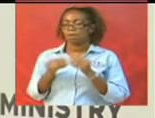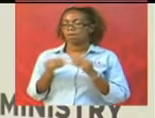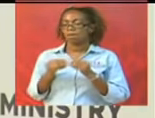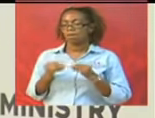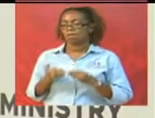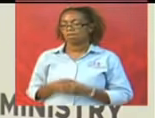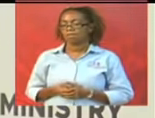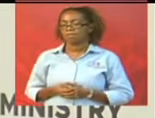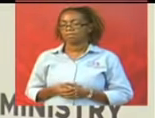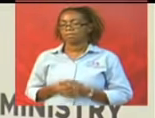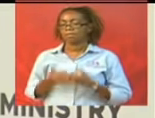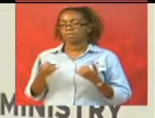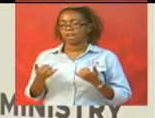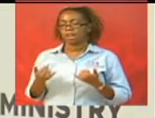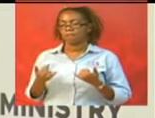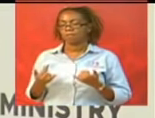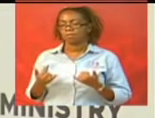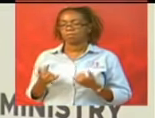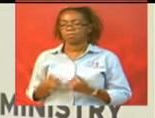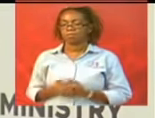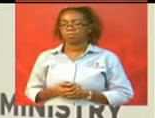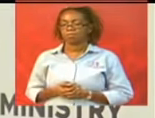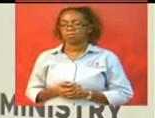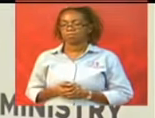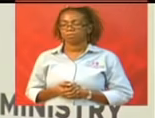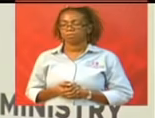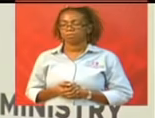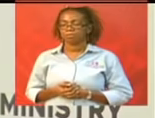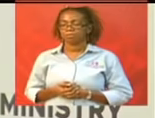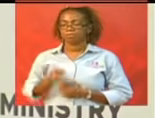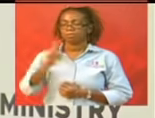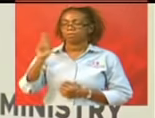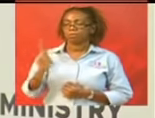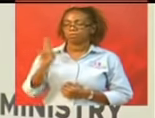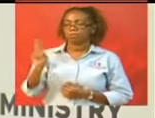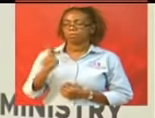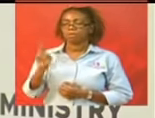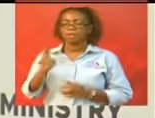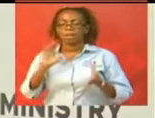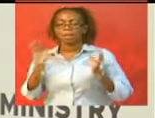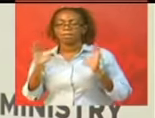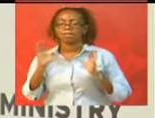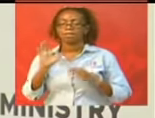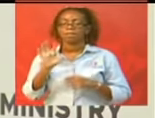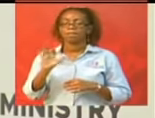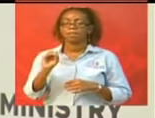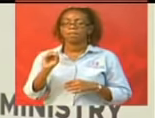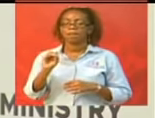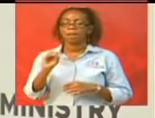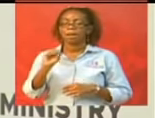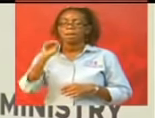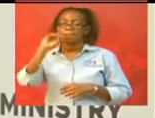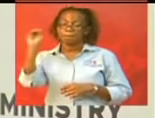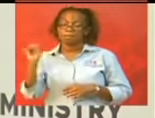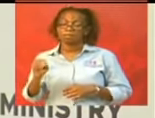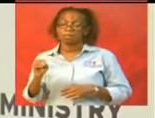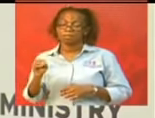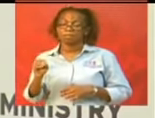running currently at utilization of about 50% of our inherent capacity.